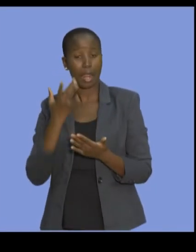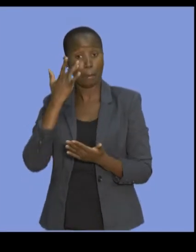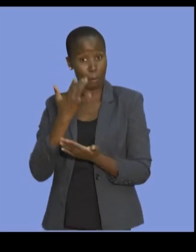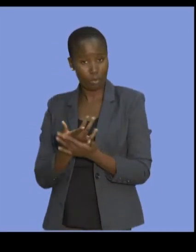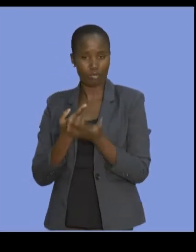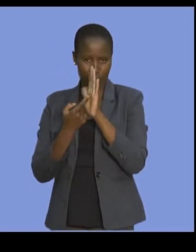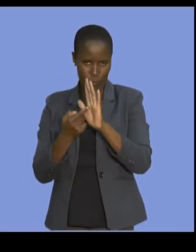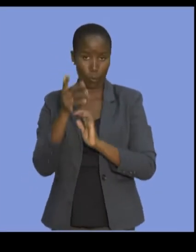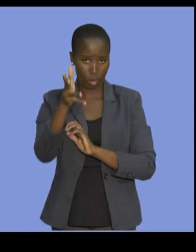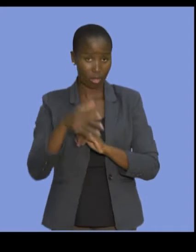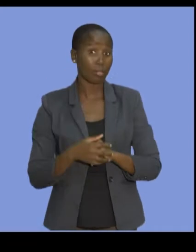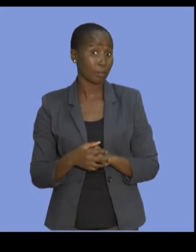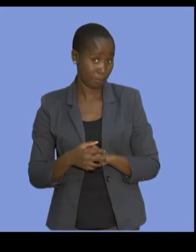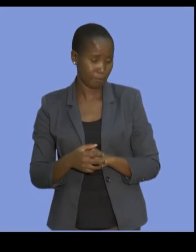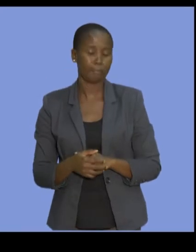So,